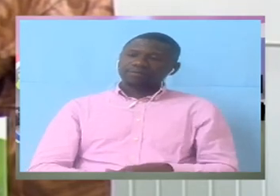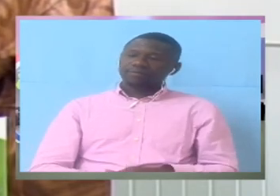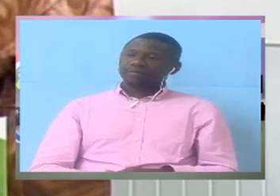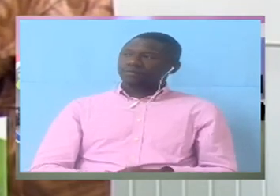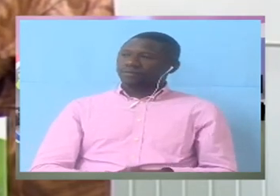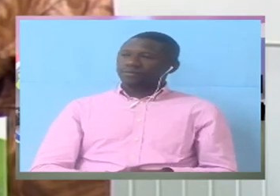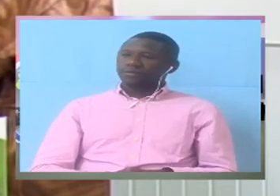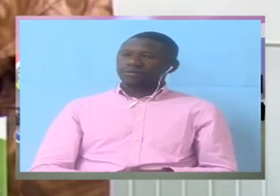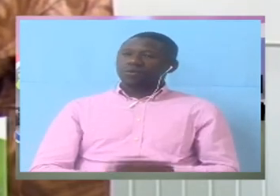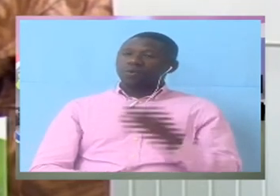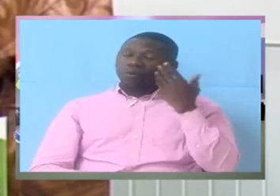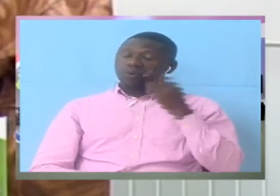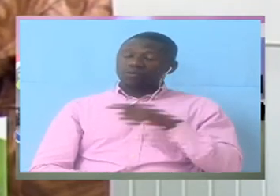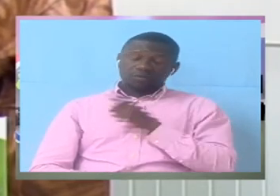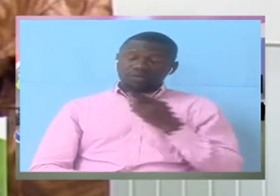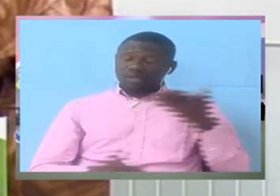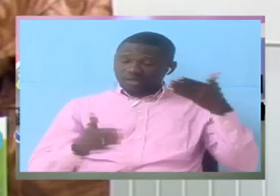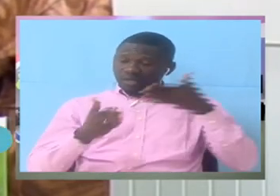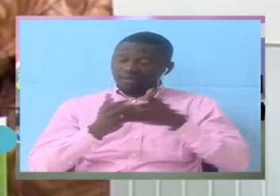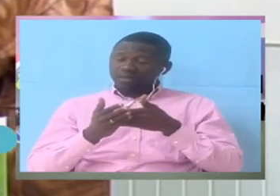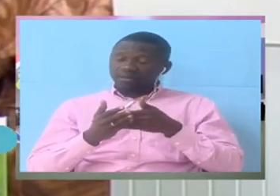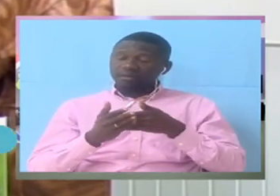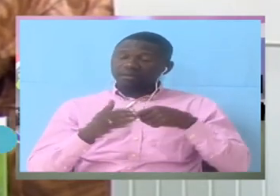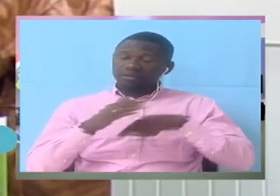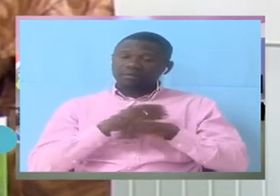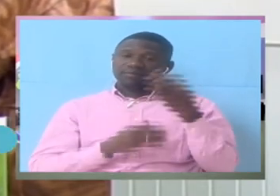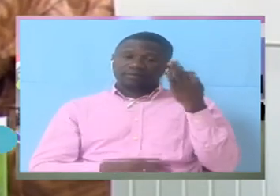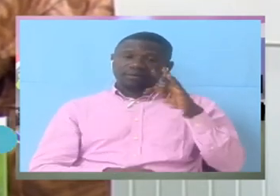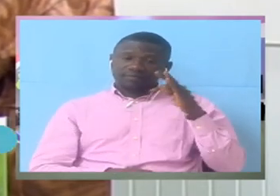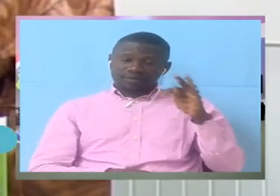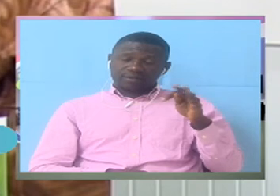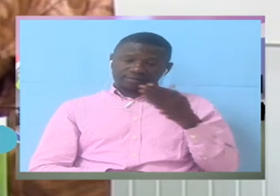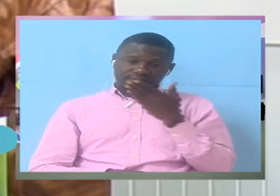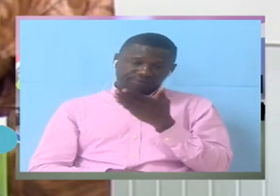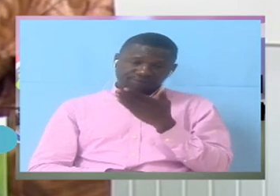happened. When we came to Farafenye,